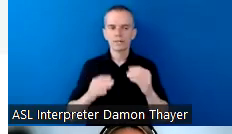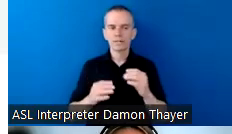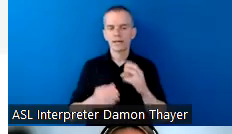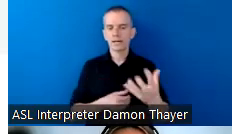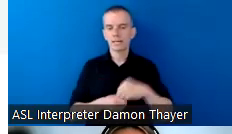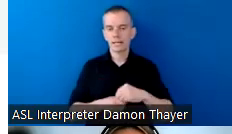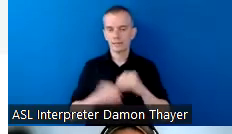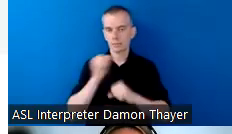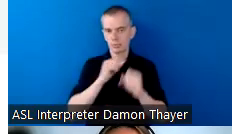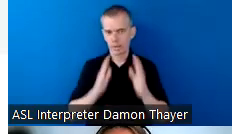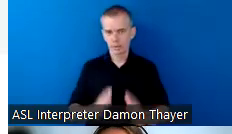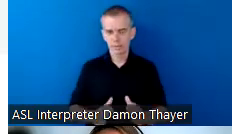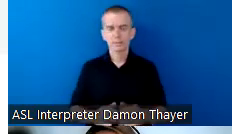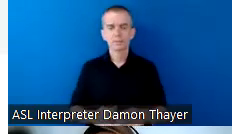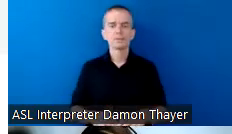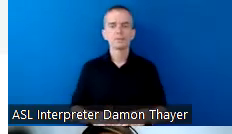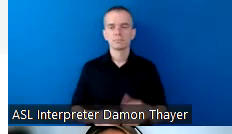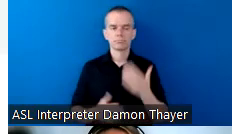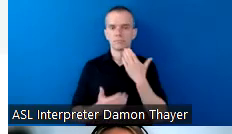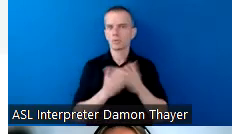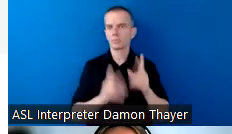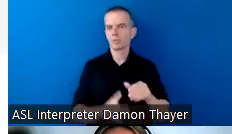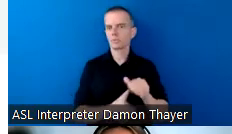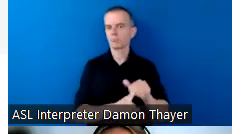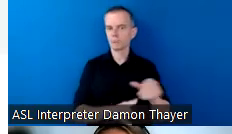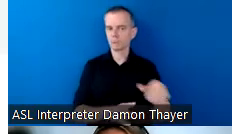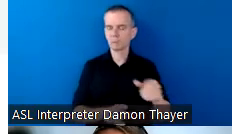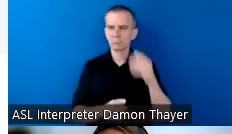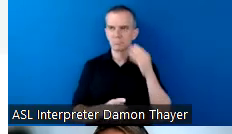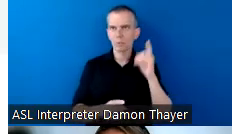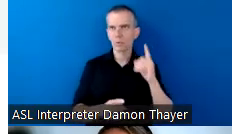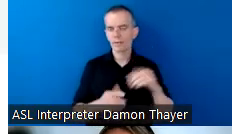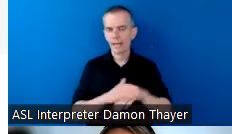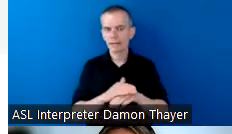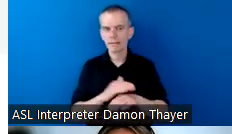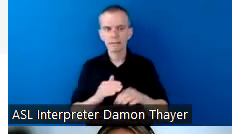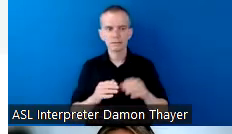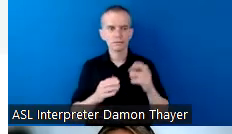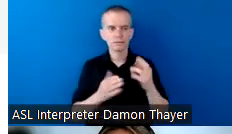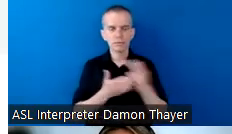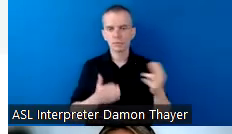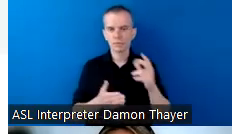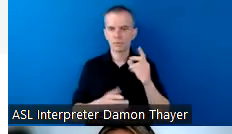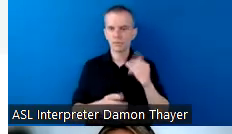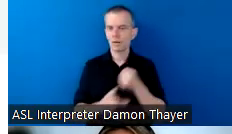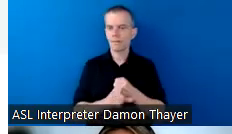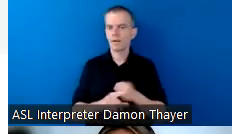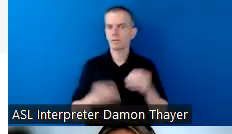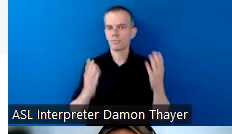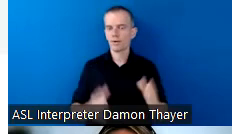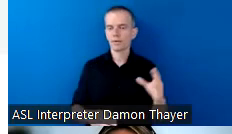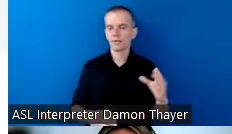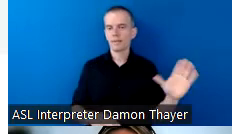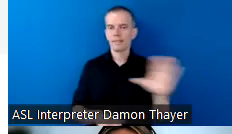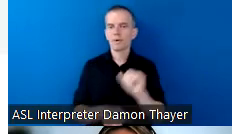who may have questions regarding to tapping into resources that affect providers and the work that they do. And I will